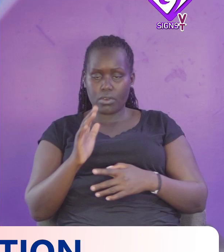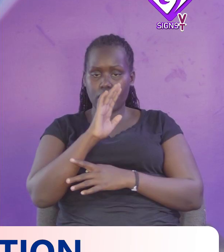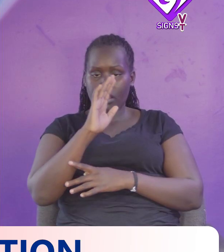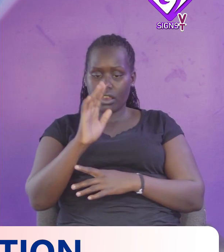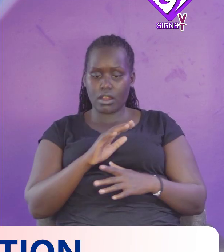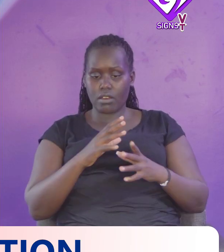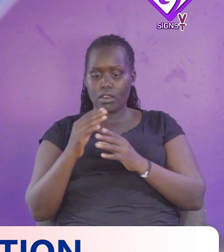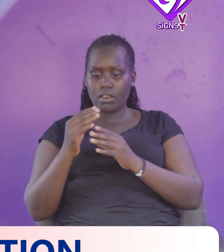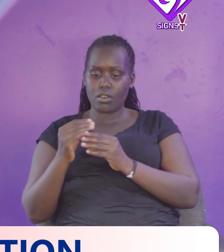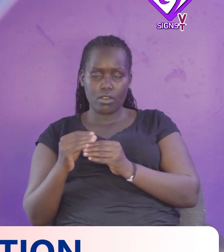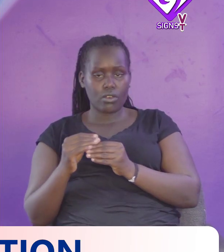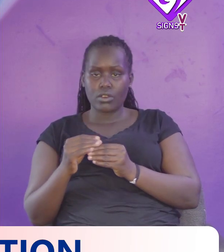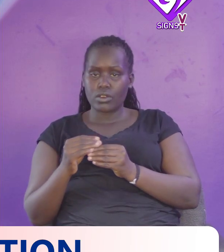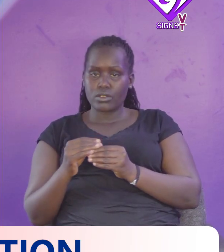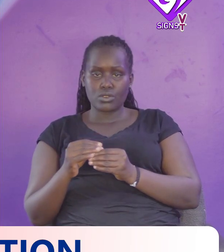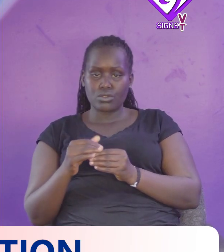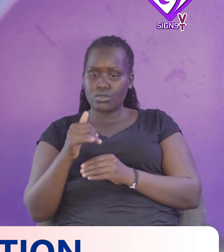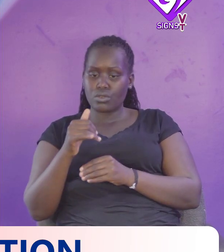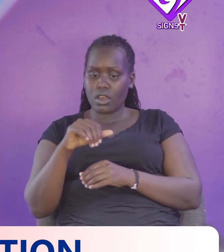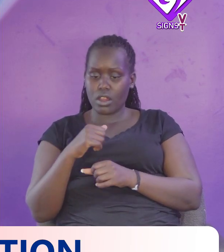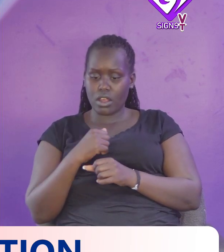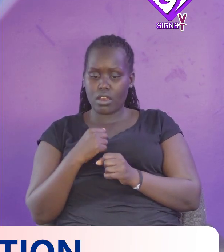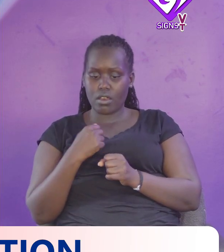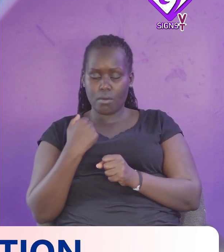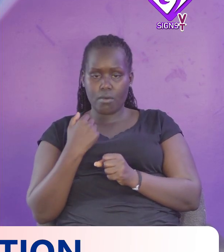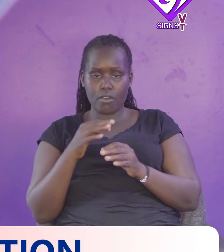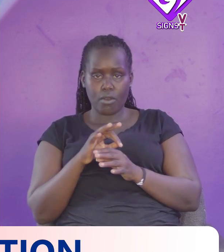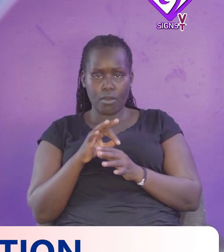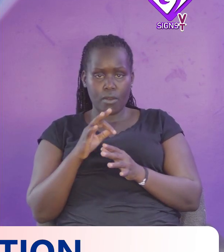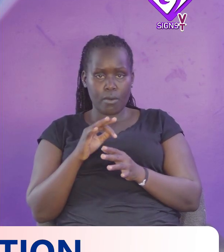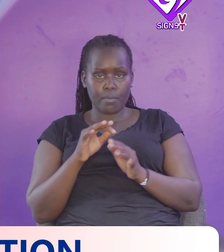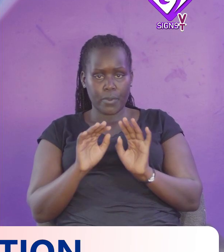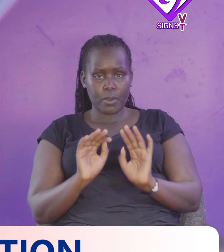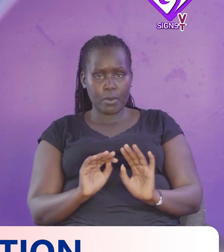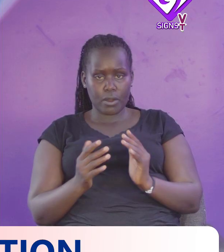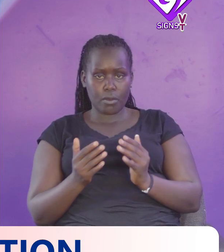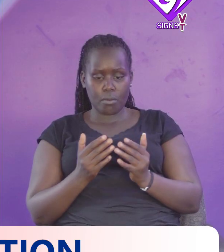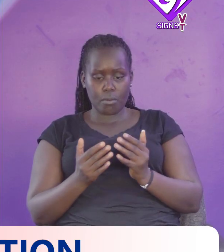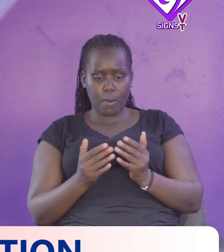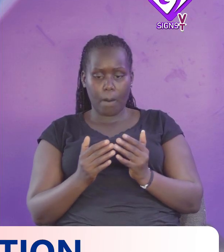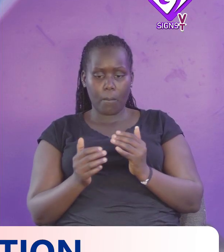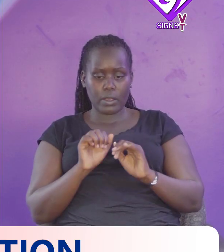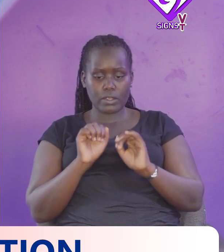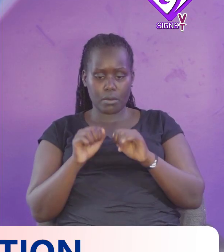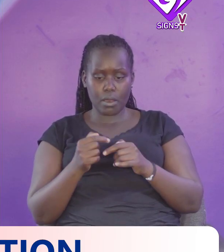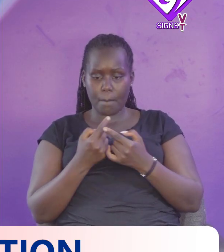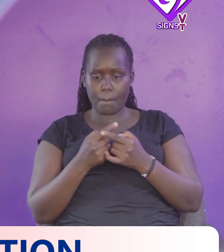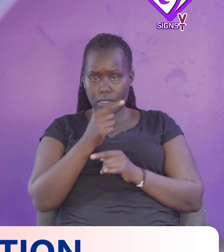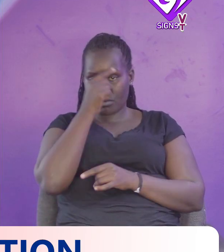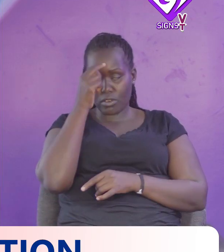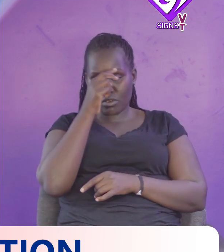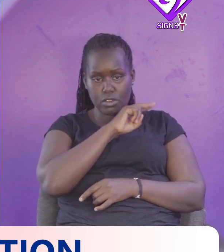of those functions, much as they could have been able to. But because of the